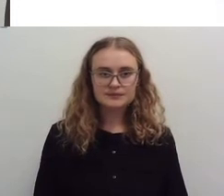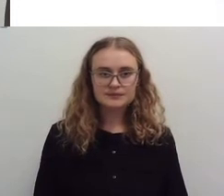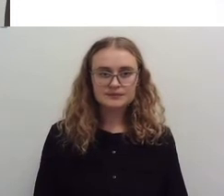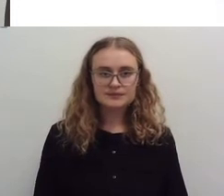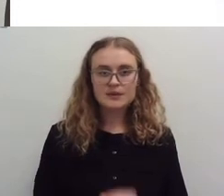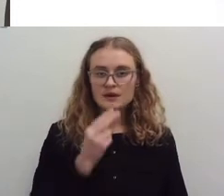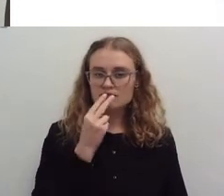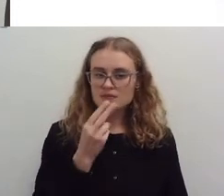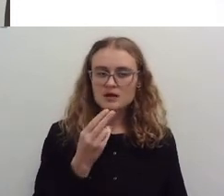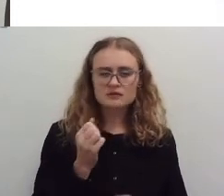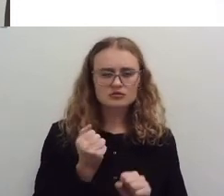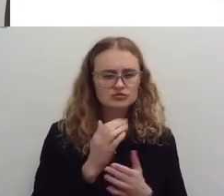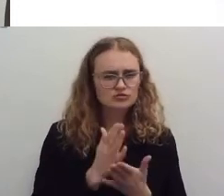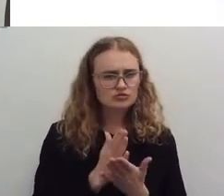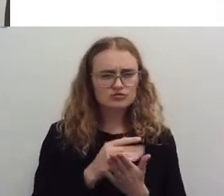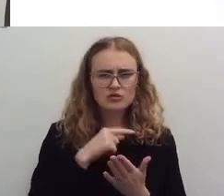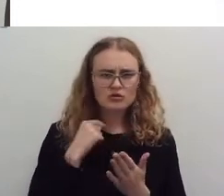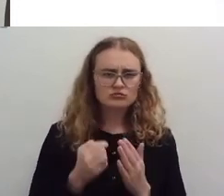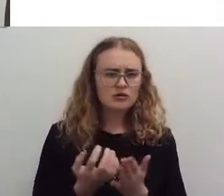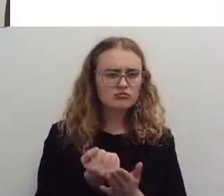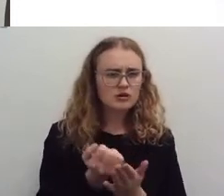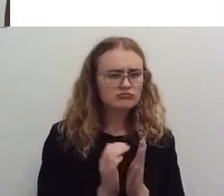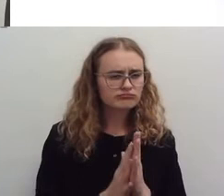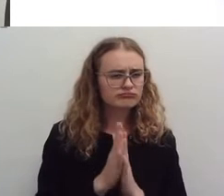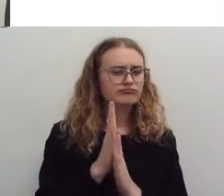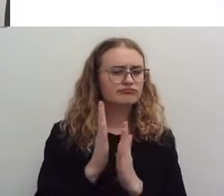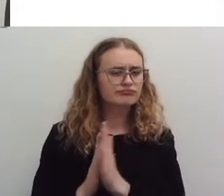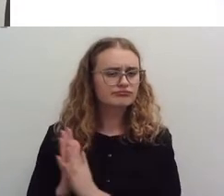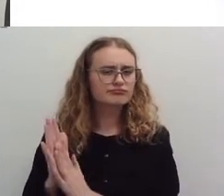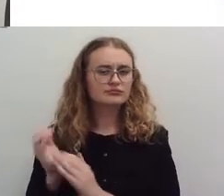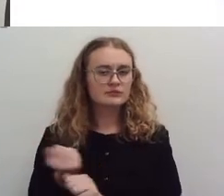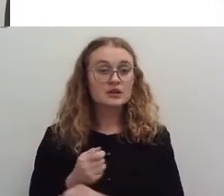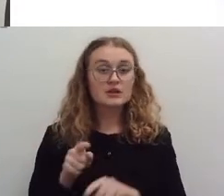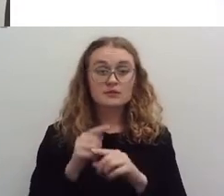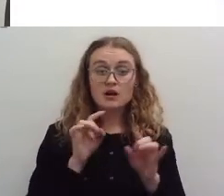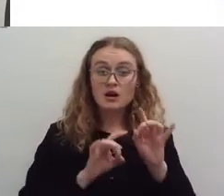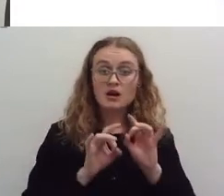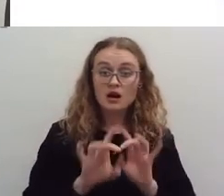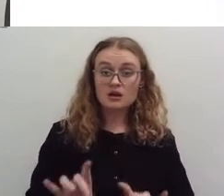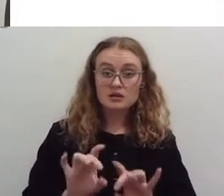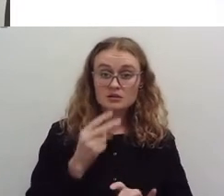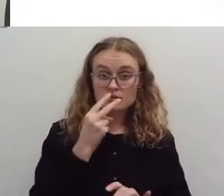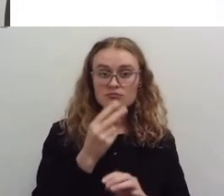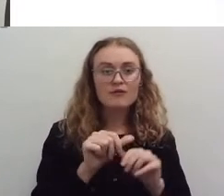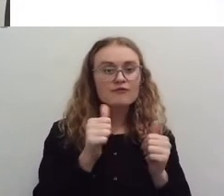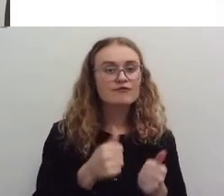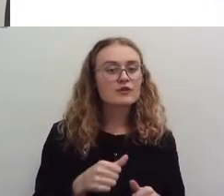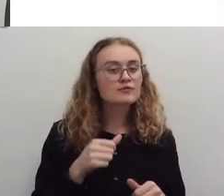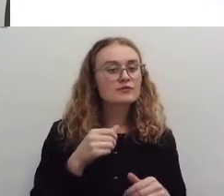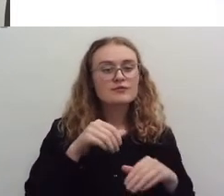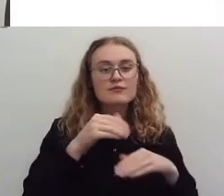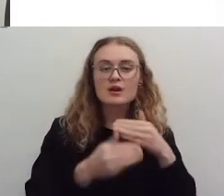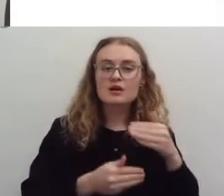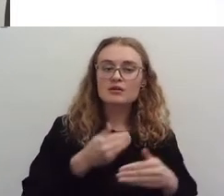evaluative methods we are using, and how well they seem to be supported by evidence. So